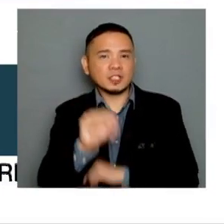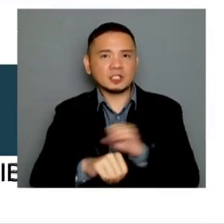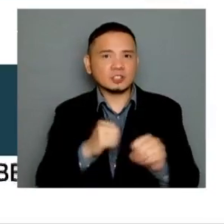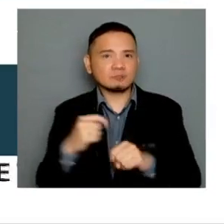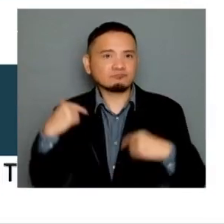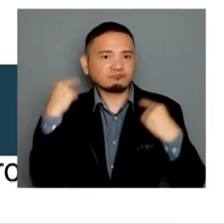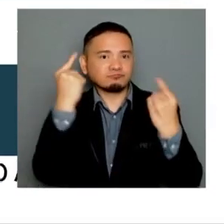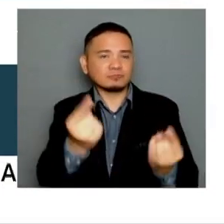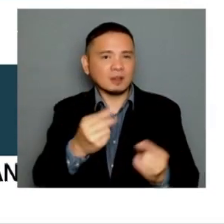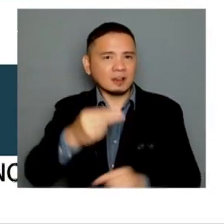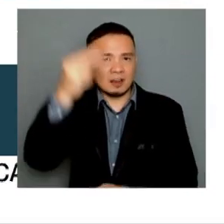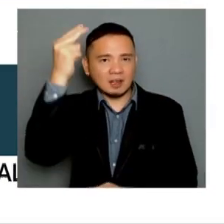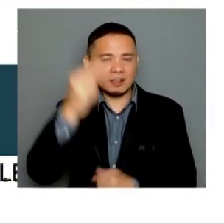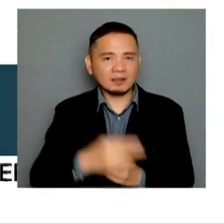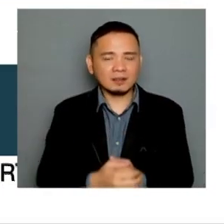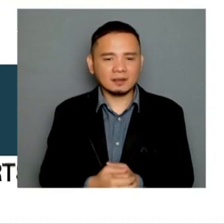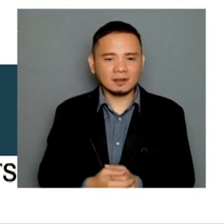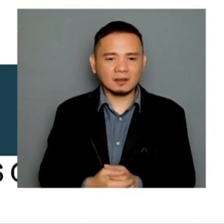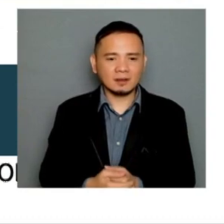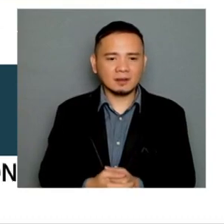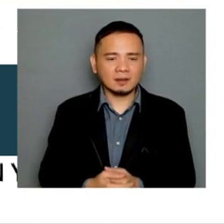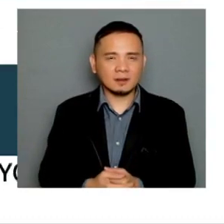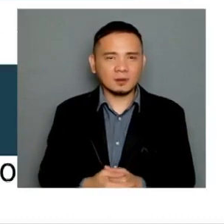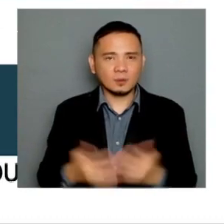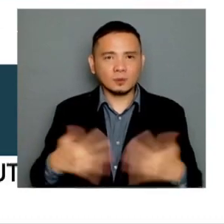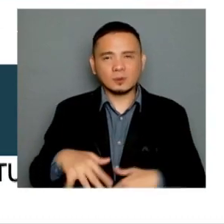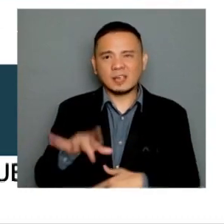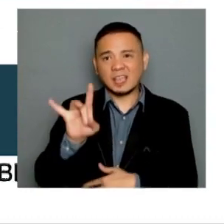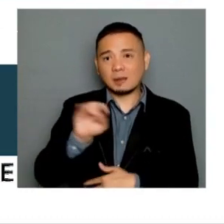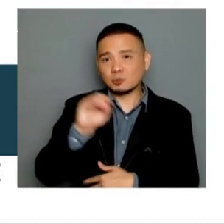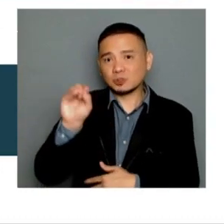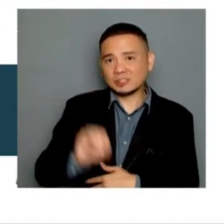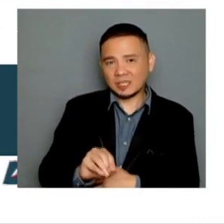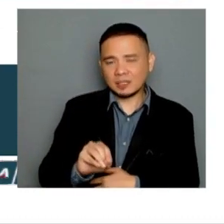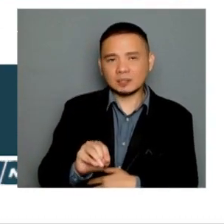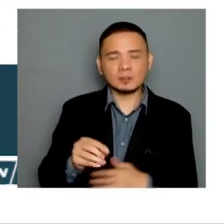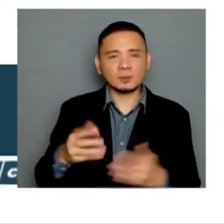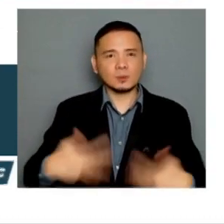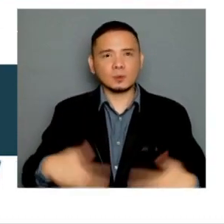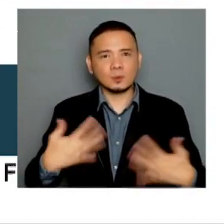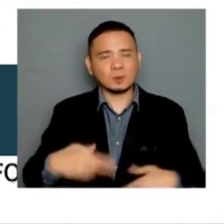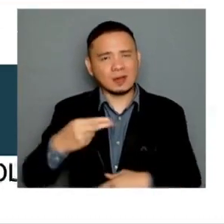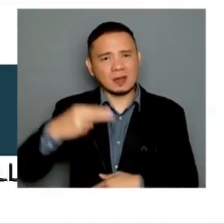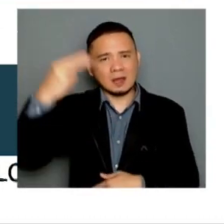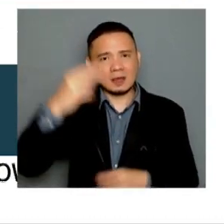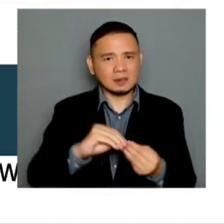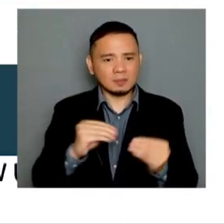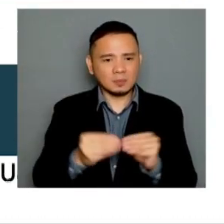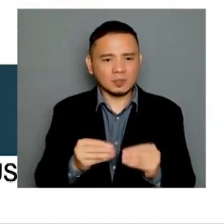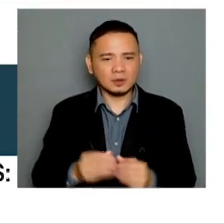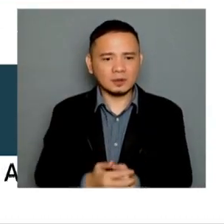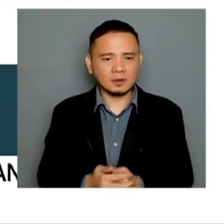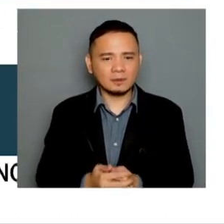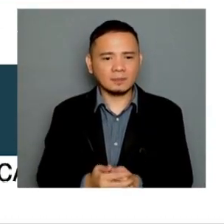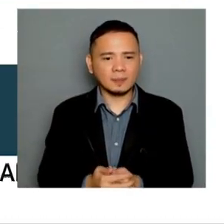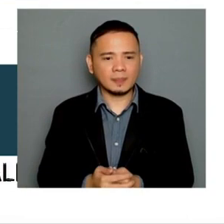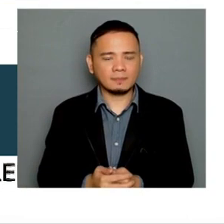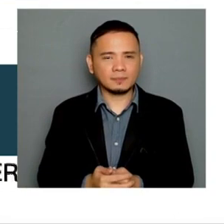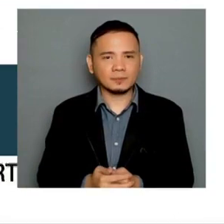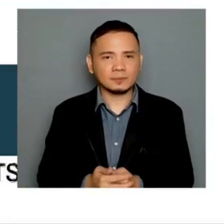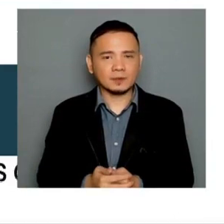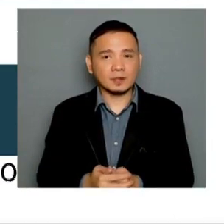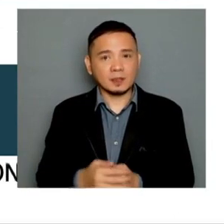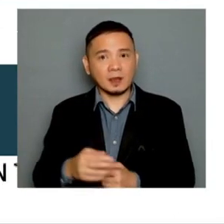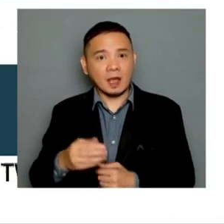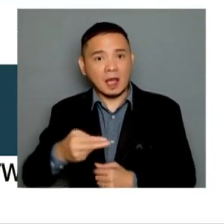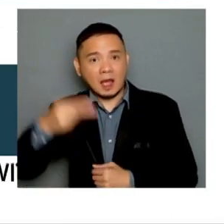inflation is at a 14-year high of 8% right now. So, well, of course, that would definitely lead to higher